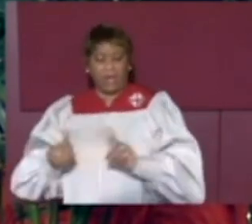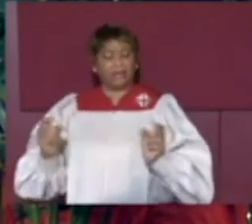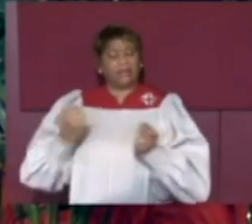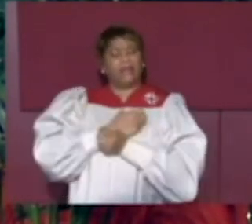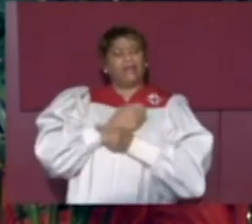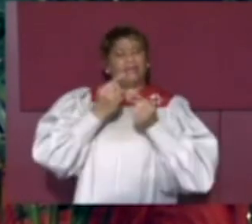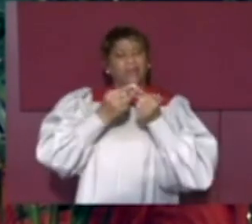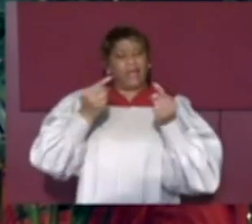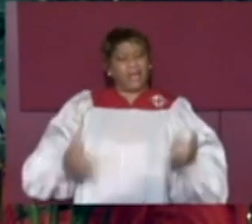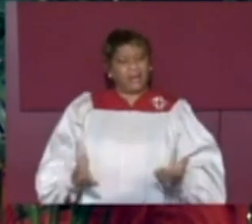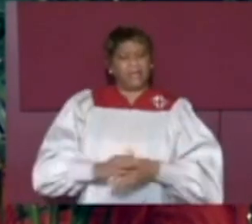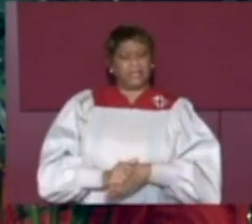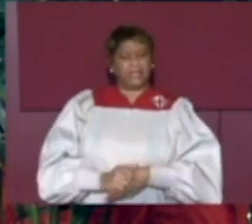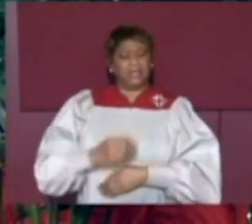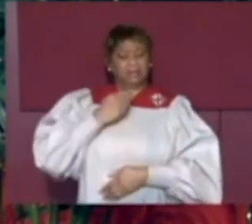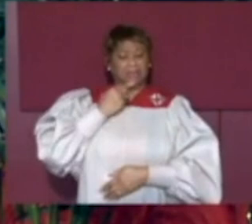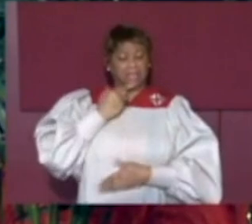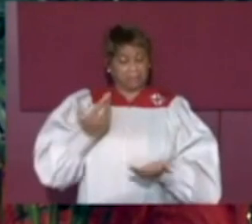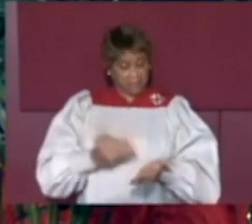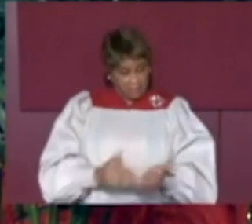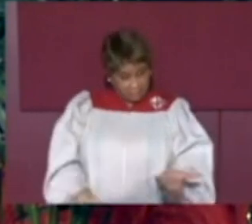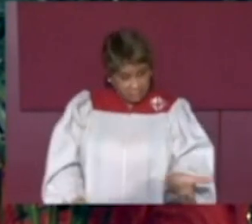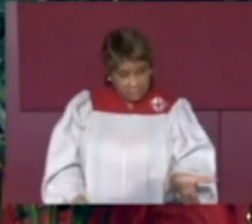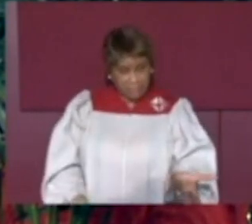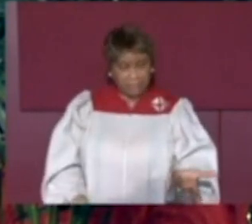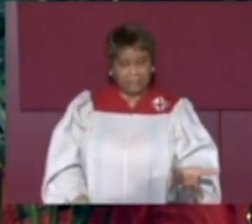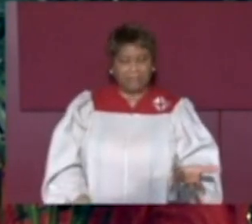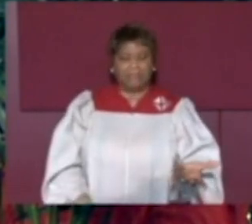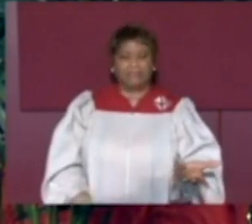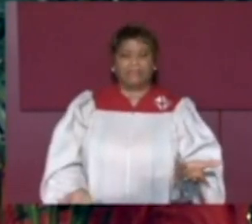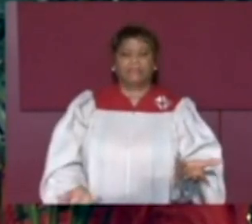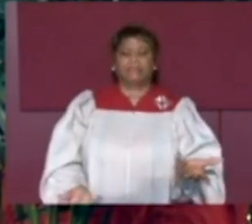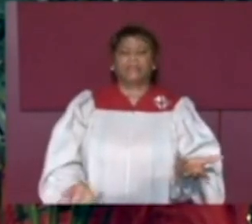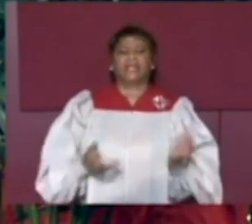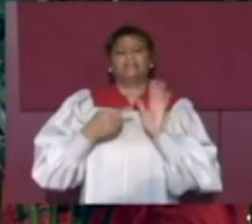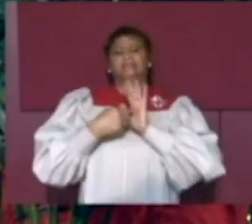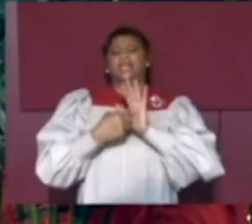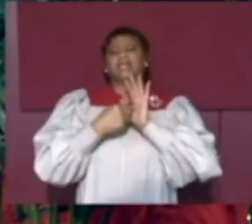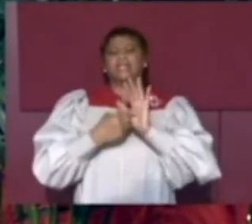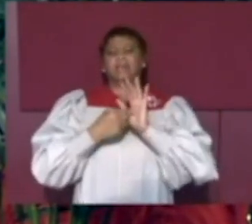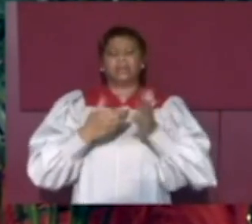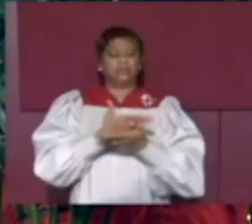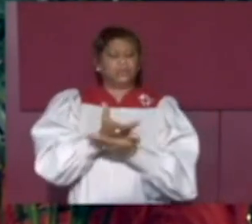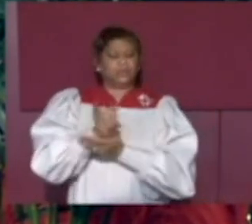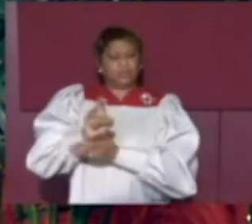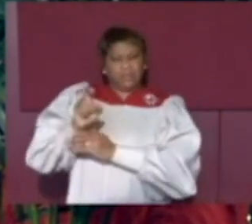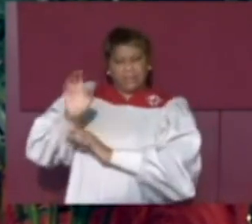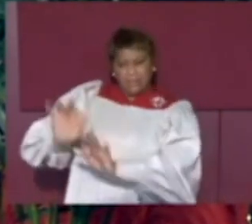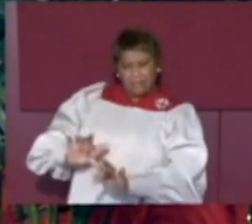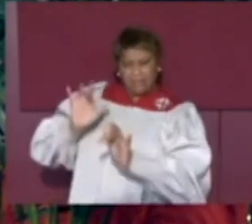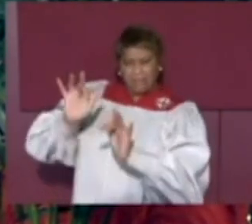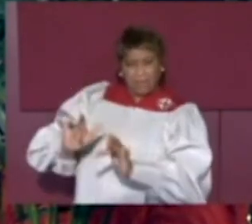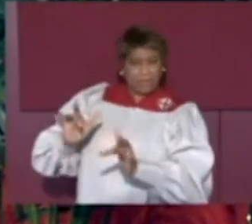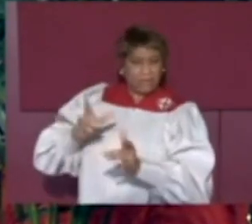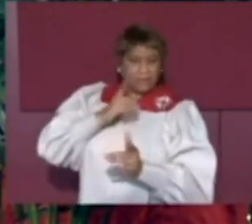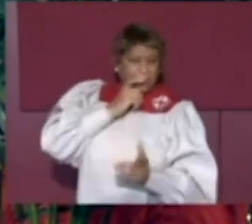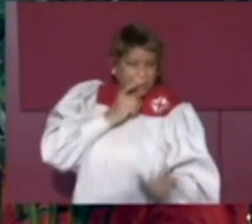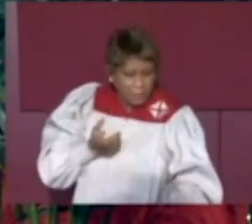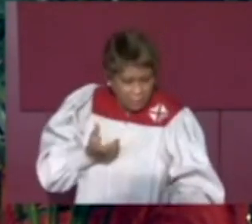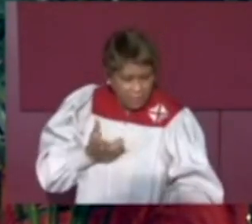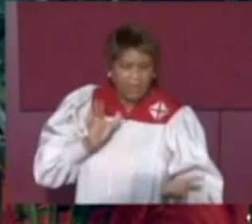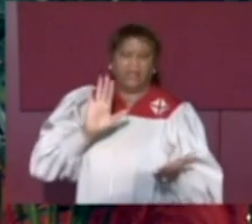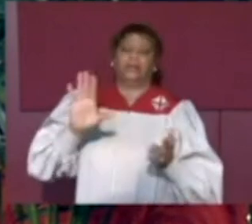your enemies. Then he goes through a scenario, and then he says, be ye therefore merciful. To whom?